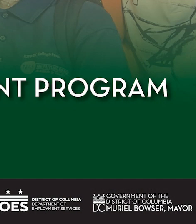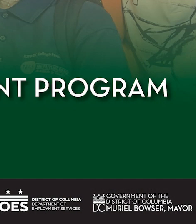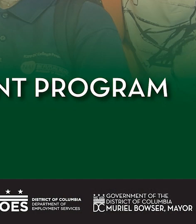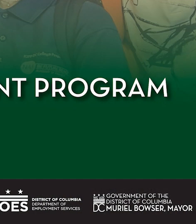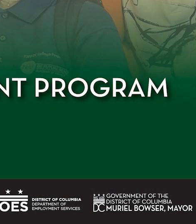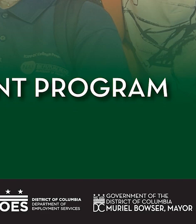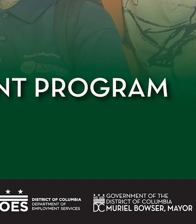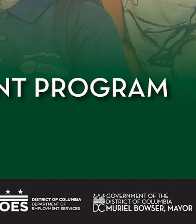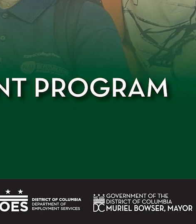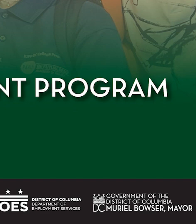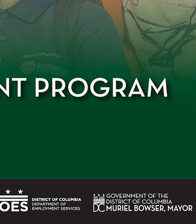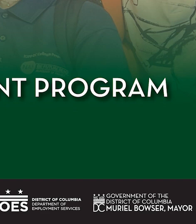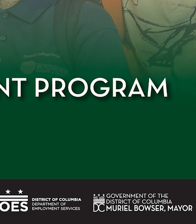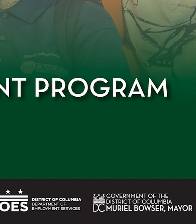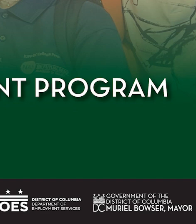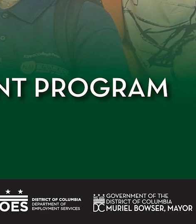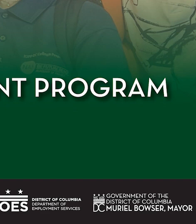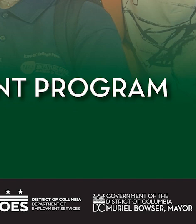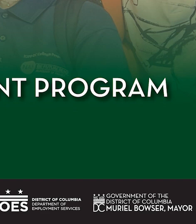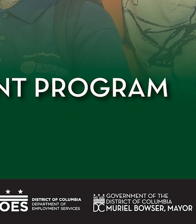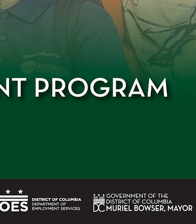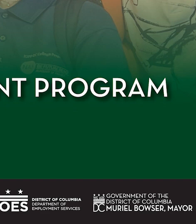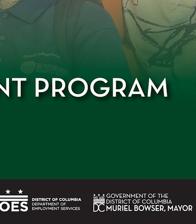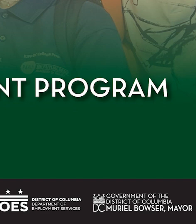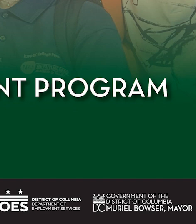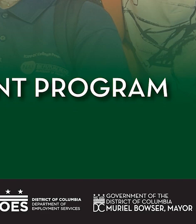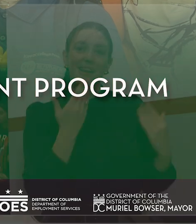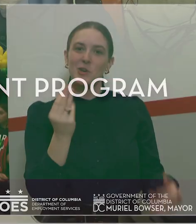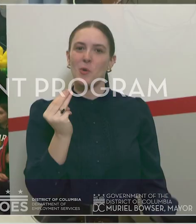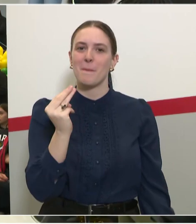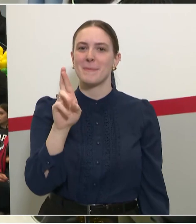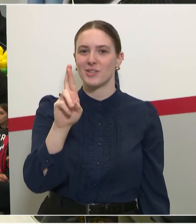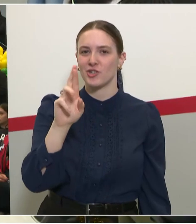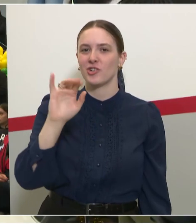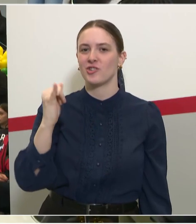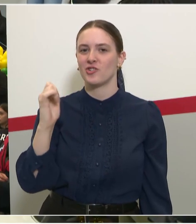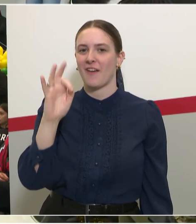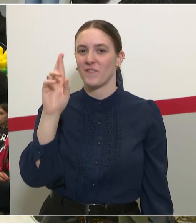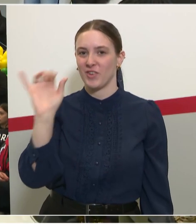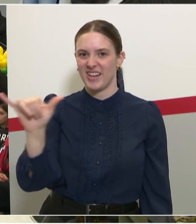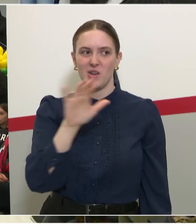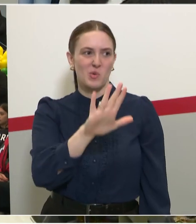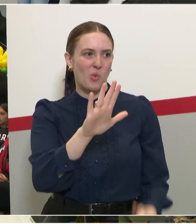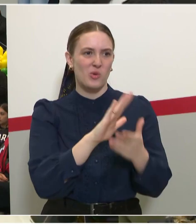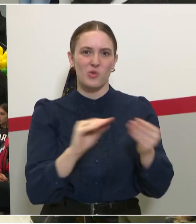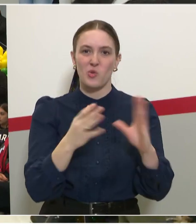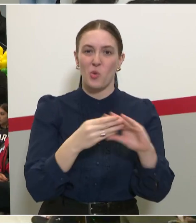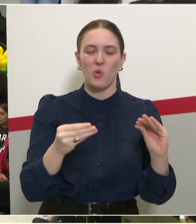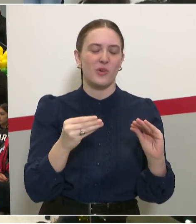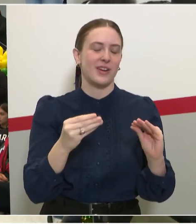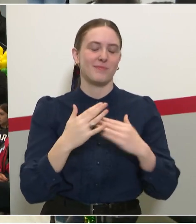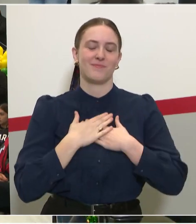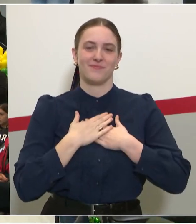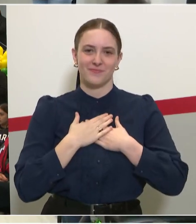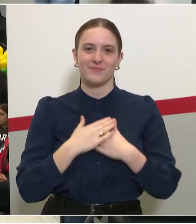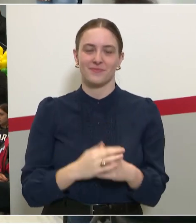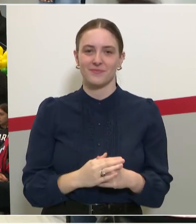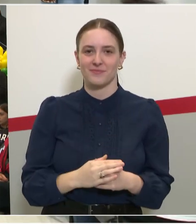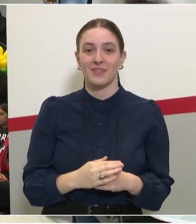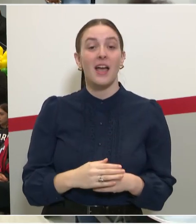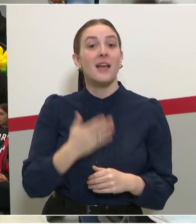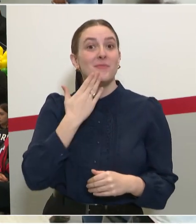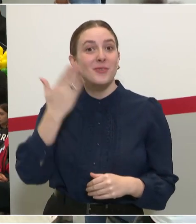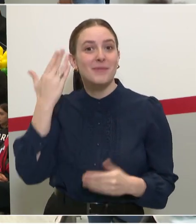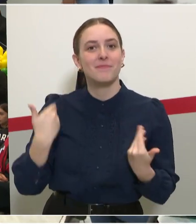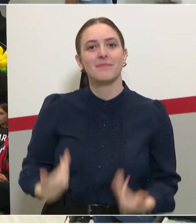Thank you, Mr. Jeffrey. That testament says it all. Good morning. My name is Anita